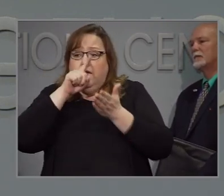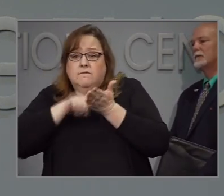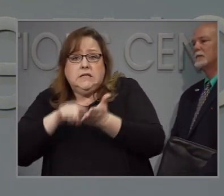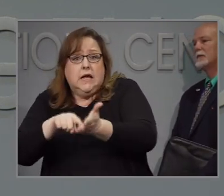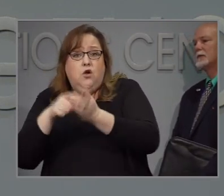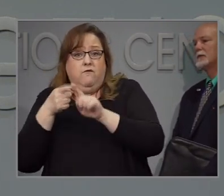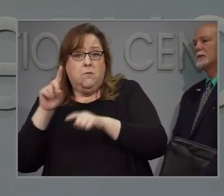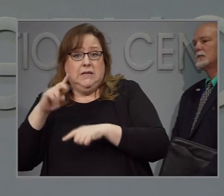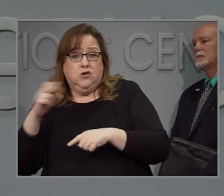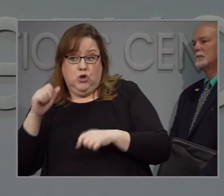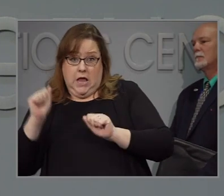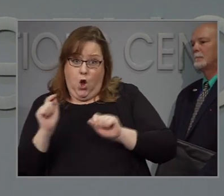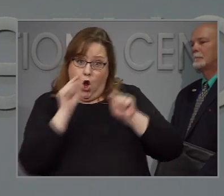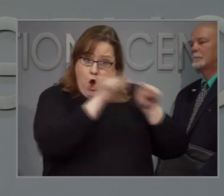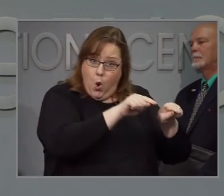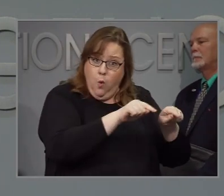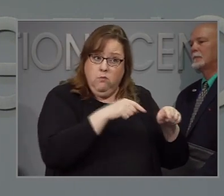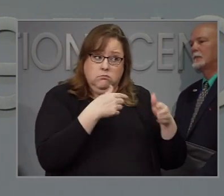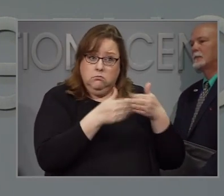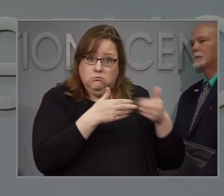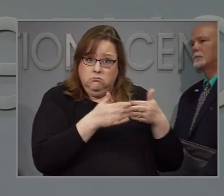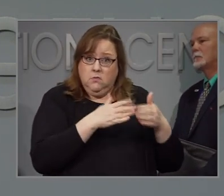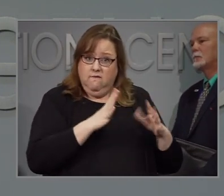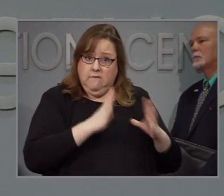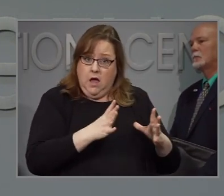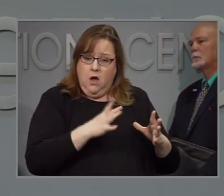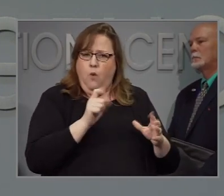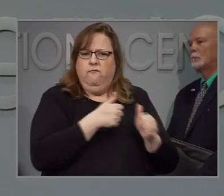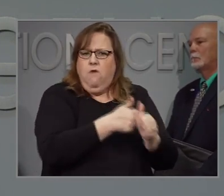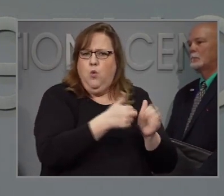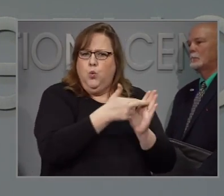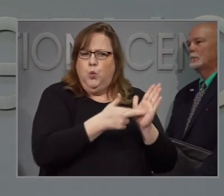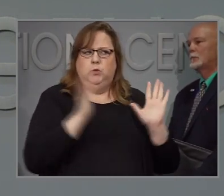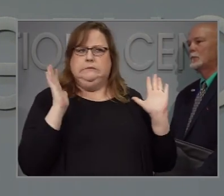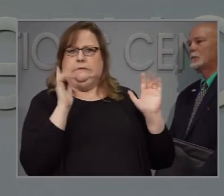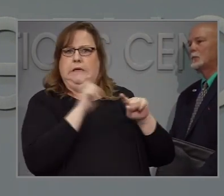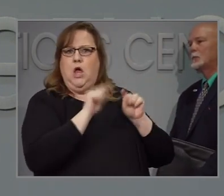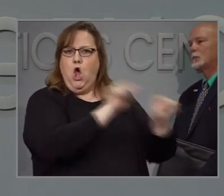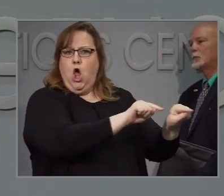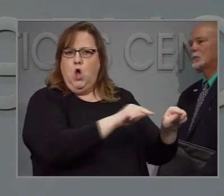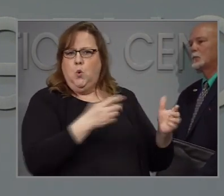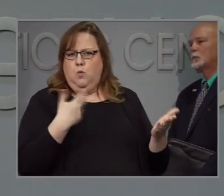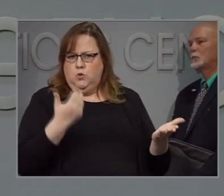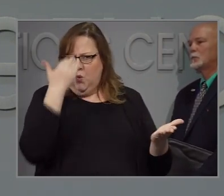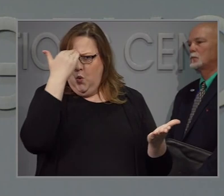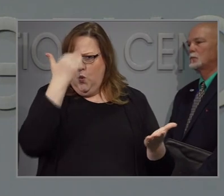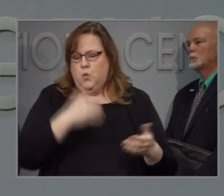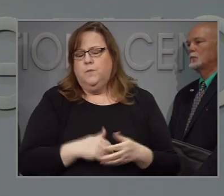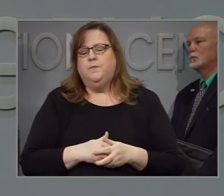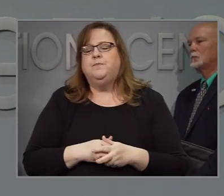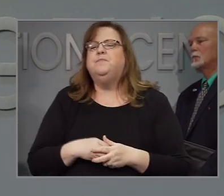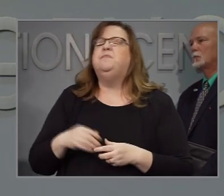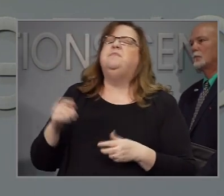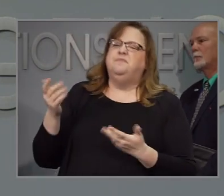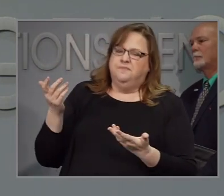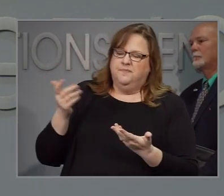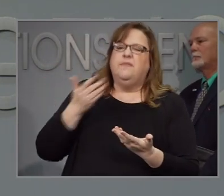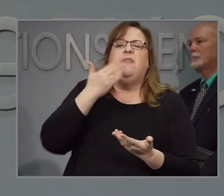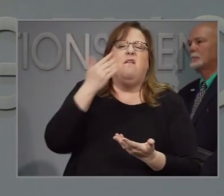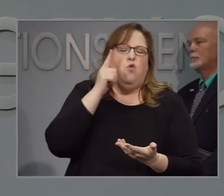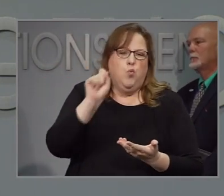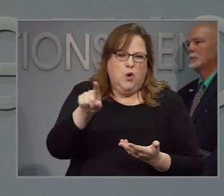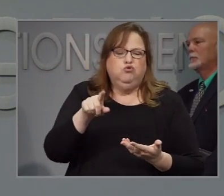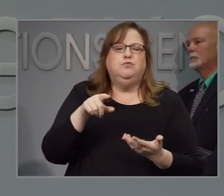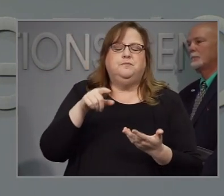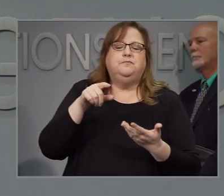for that question. So some of that, as you were alluding to in your question, are governed by federal rules. Some of that is governed at the state